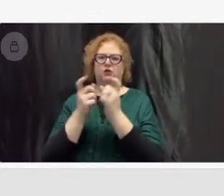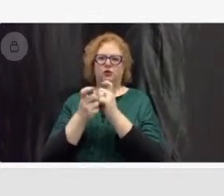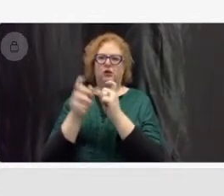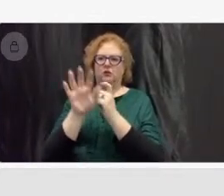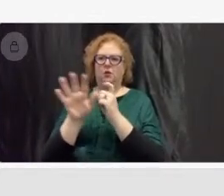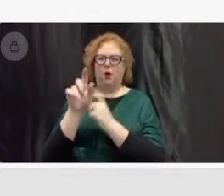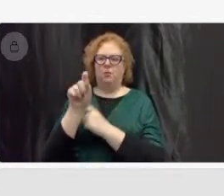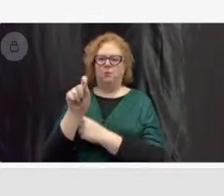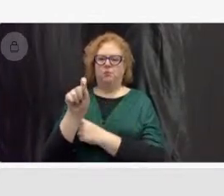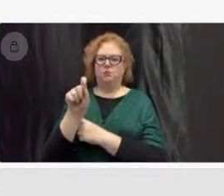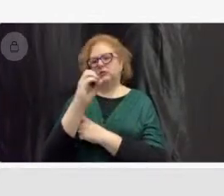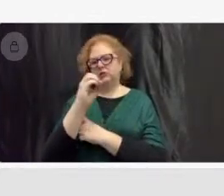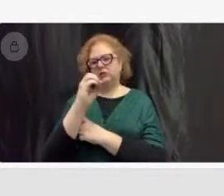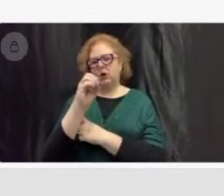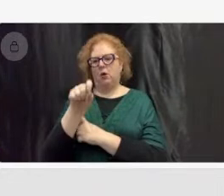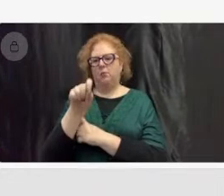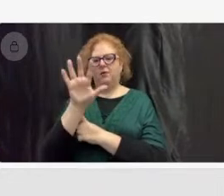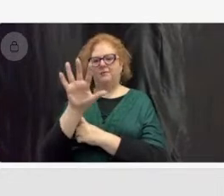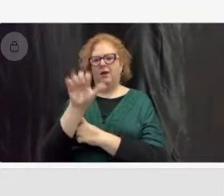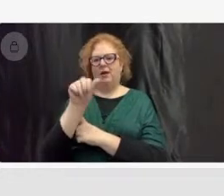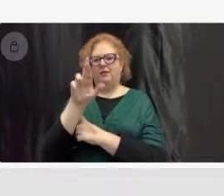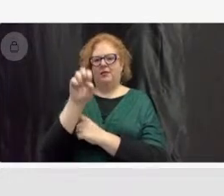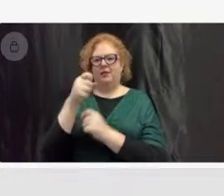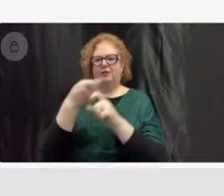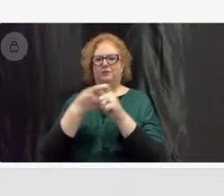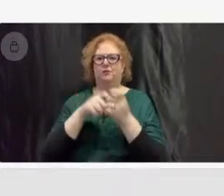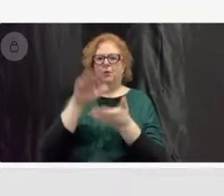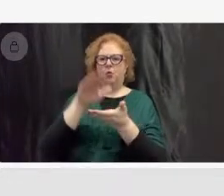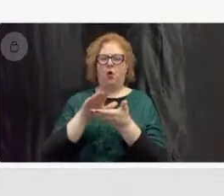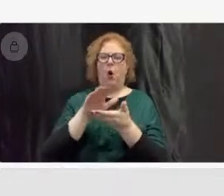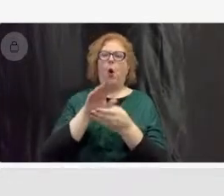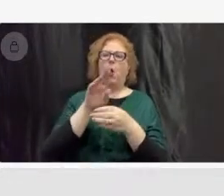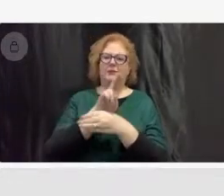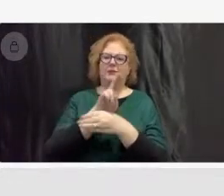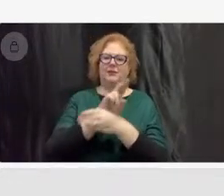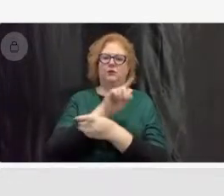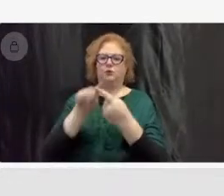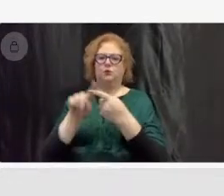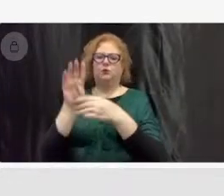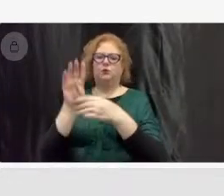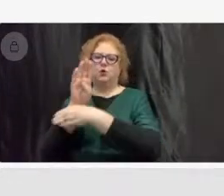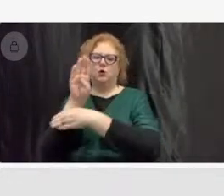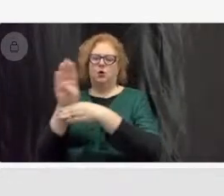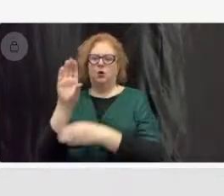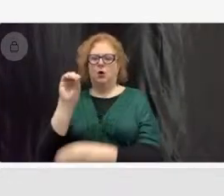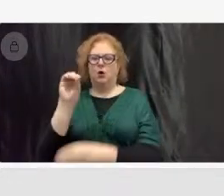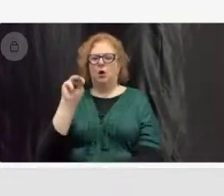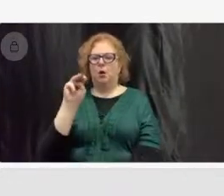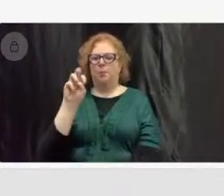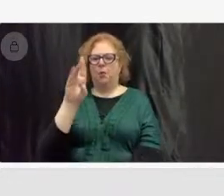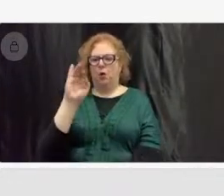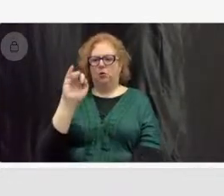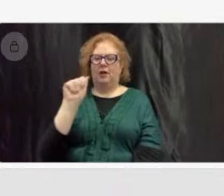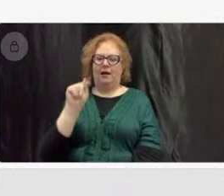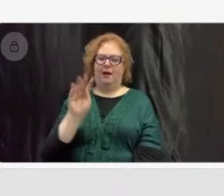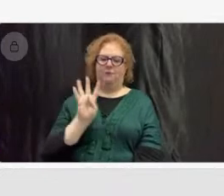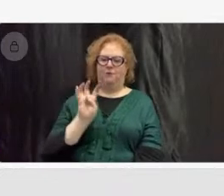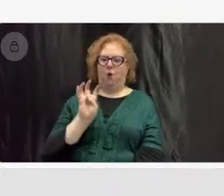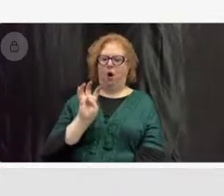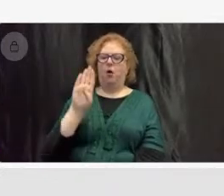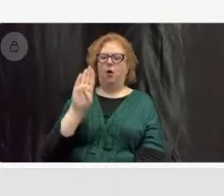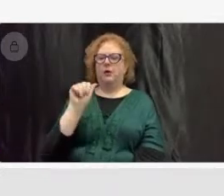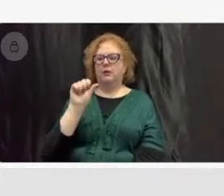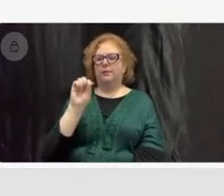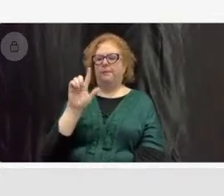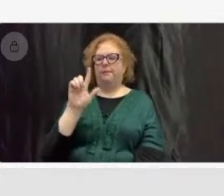0.5 acres from residential low density to commercial at 4400 Baseline Road. There is an accompanying